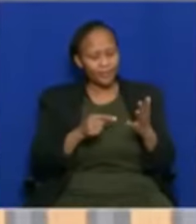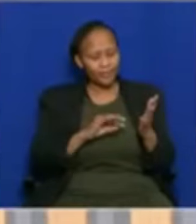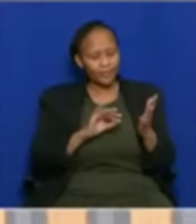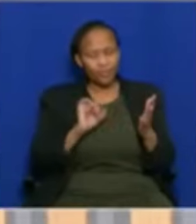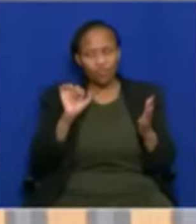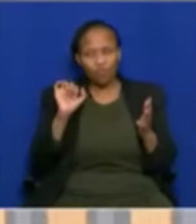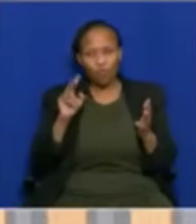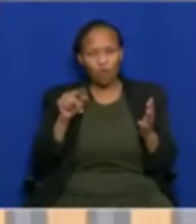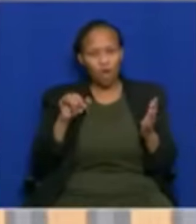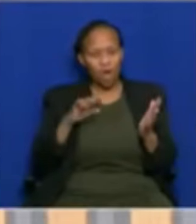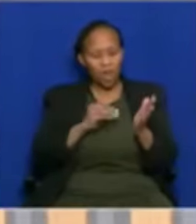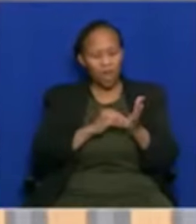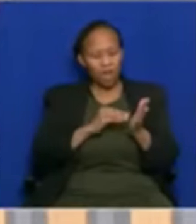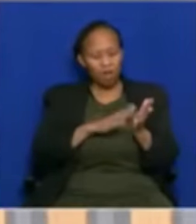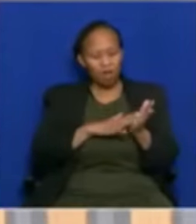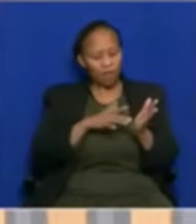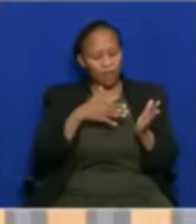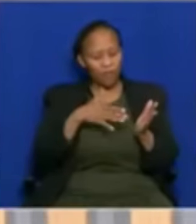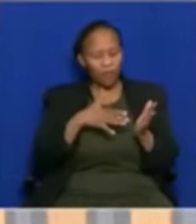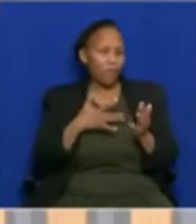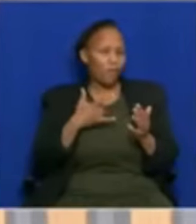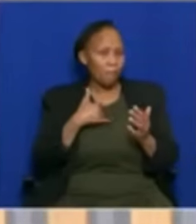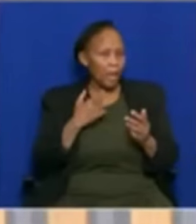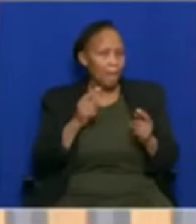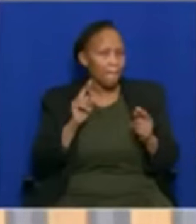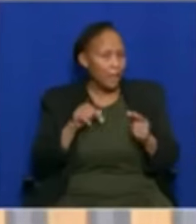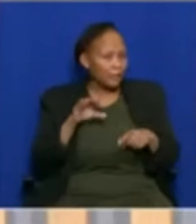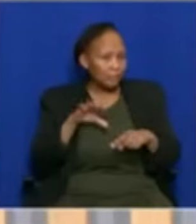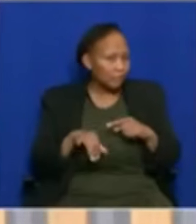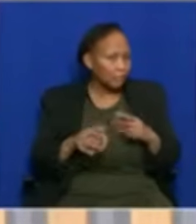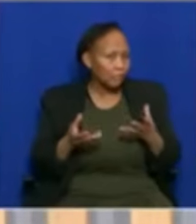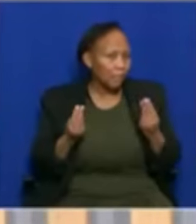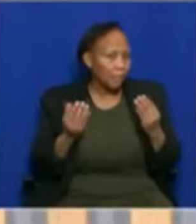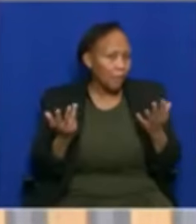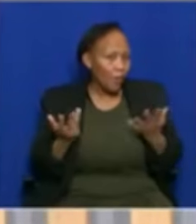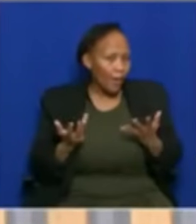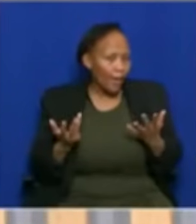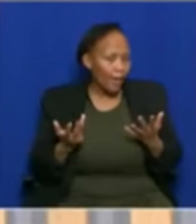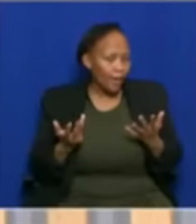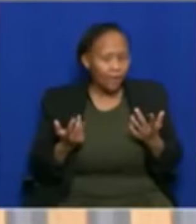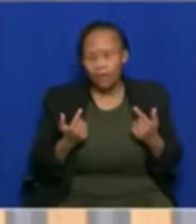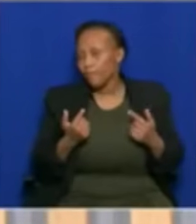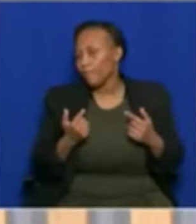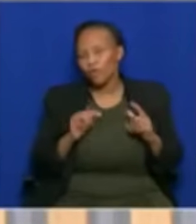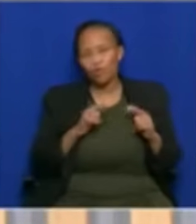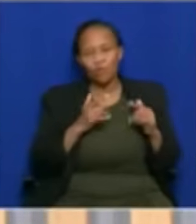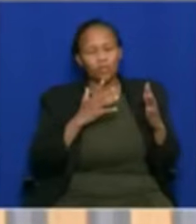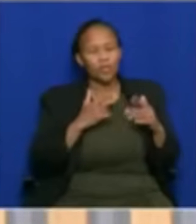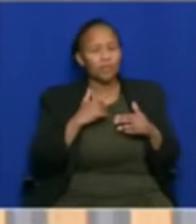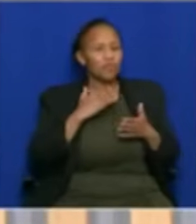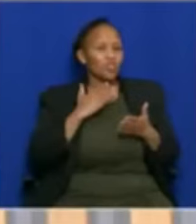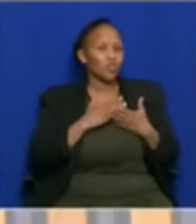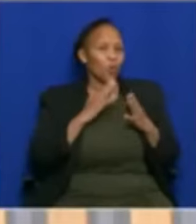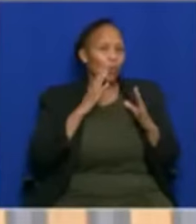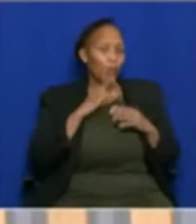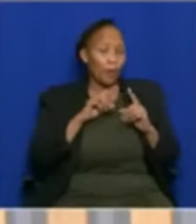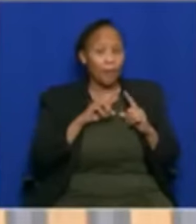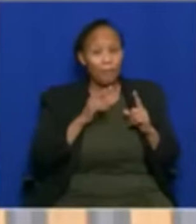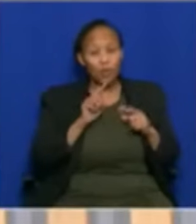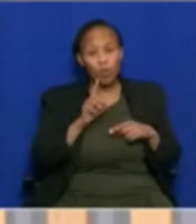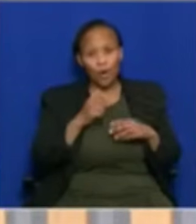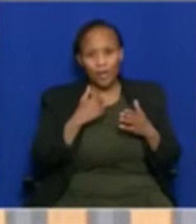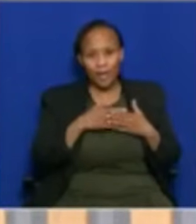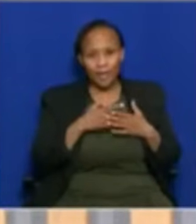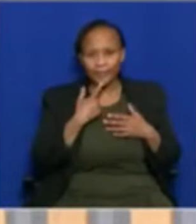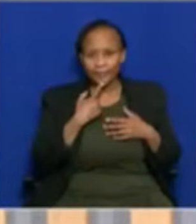too sure whereabouts you'll find it in the prescripts and in the but what I can say to you is, because I've been